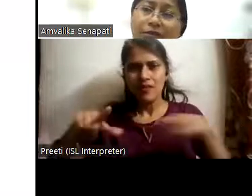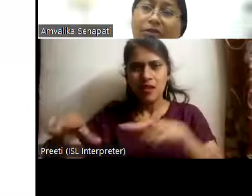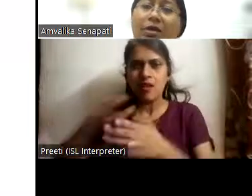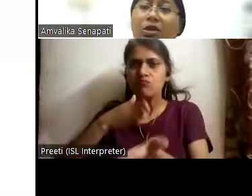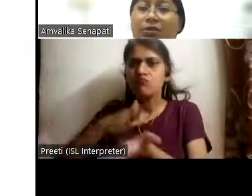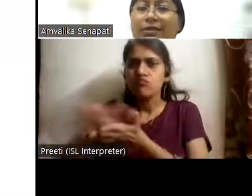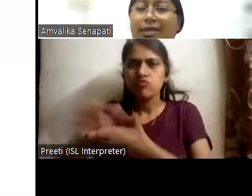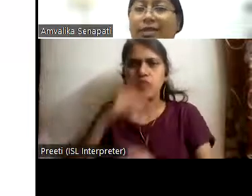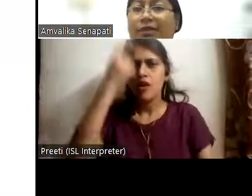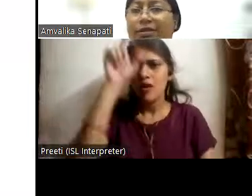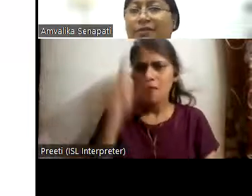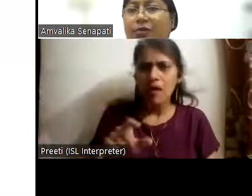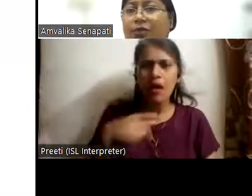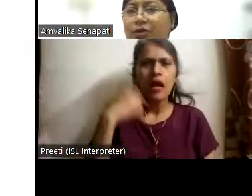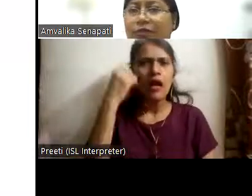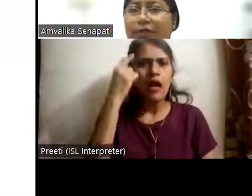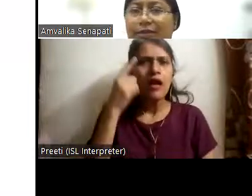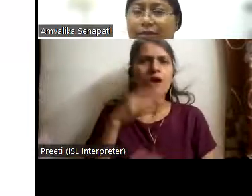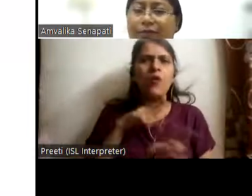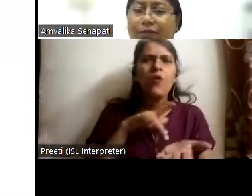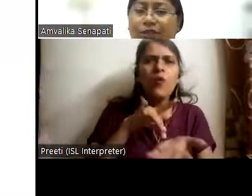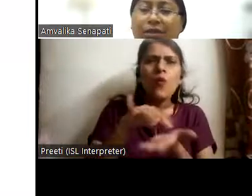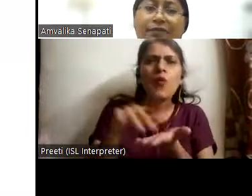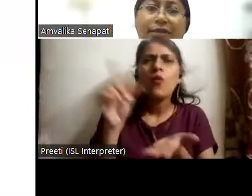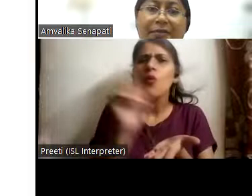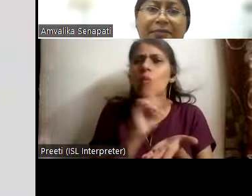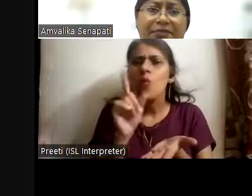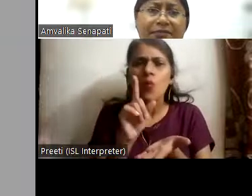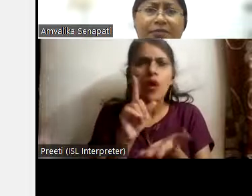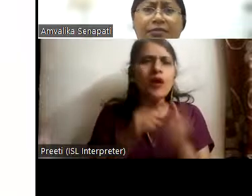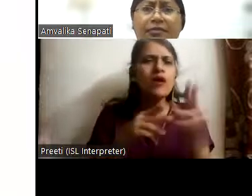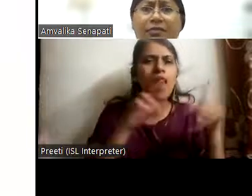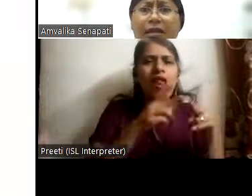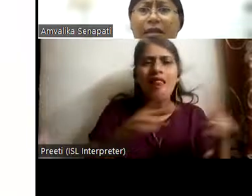low vision to understand where is the flow, where is the furniture and everything.